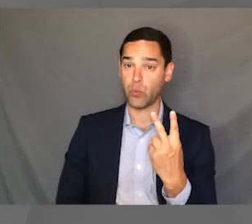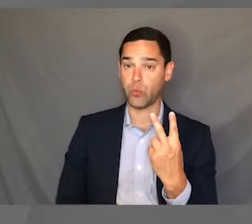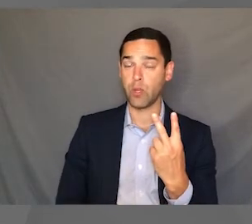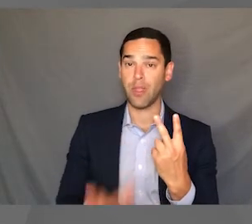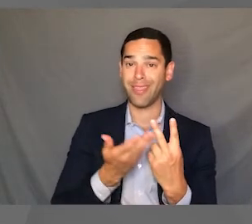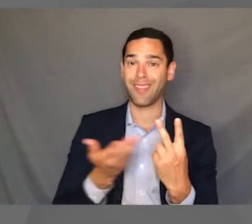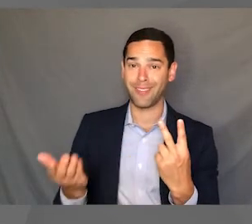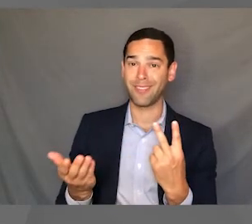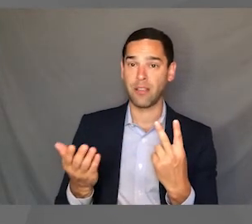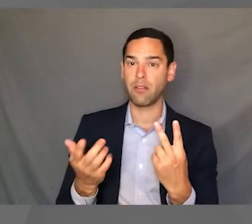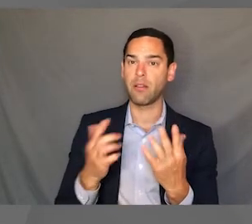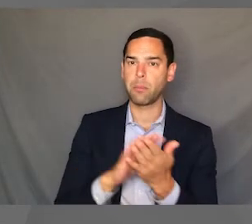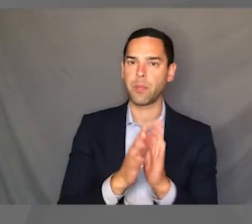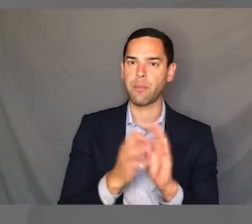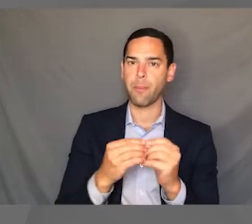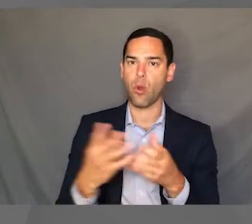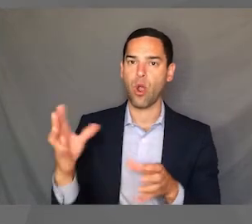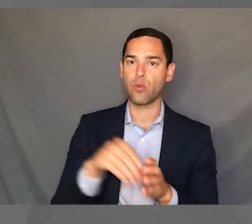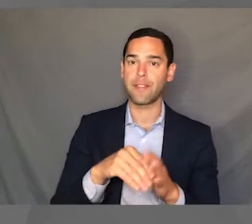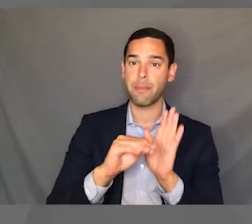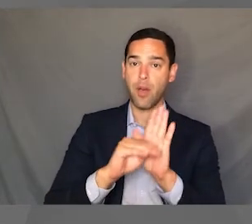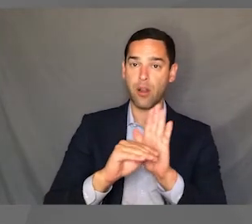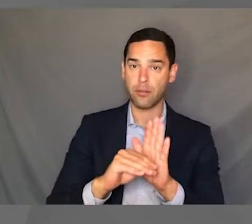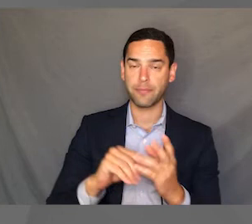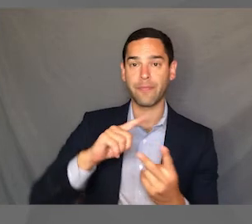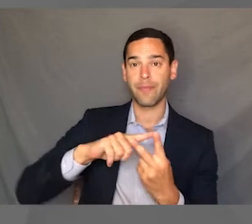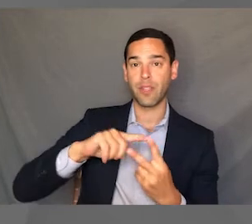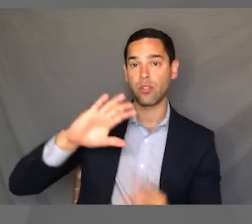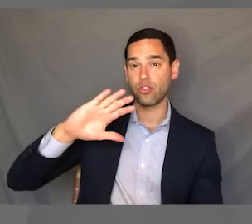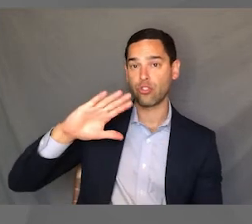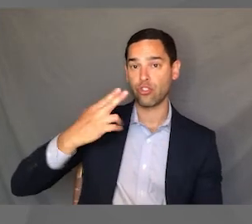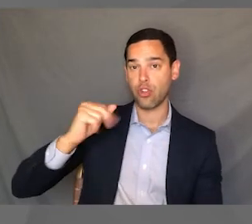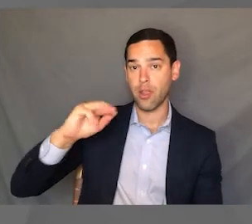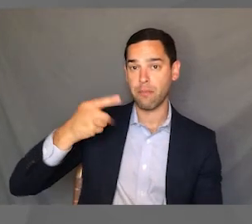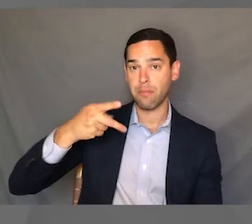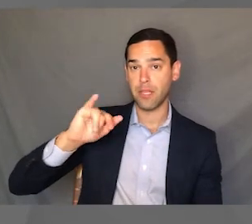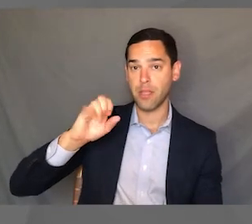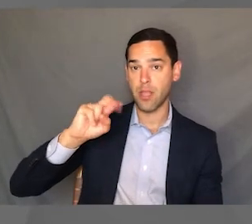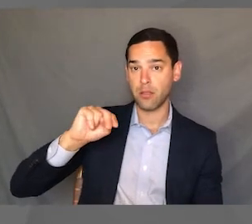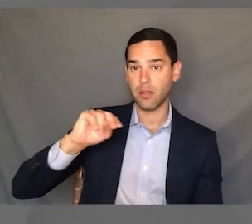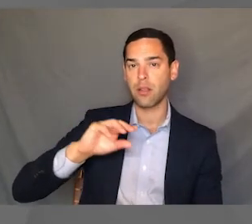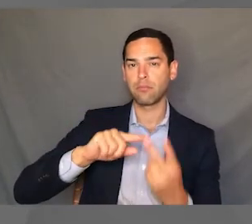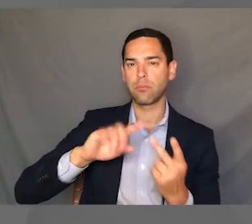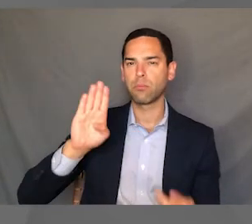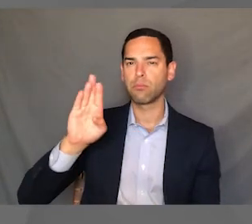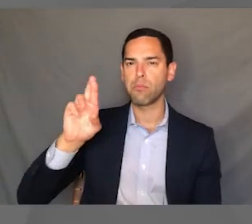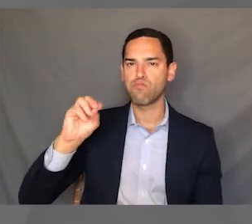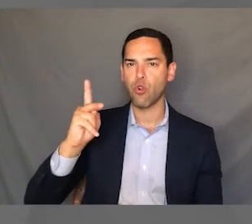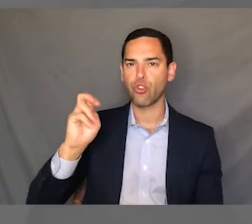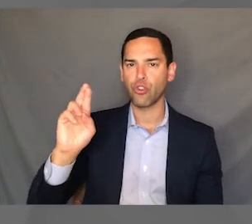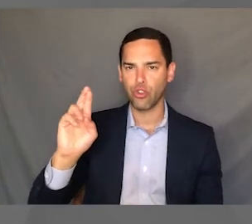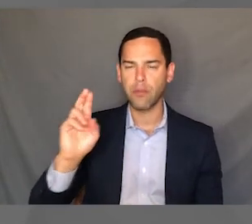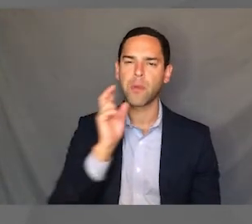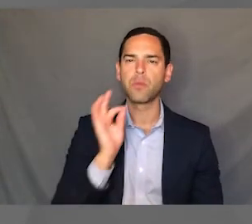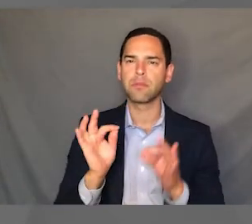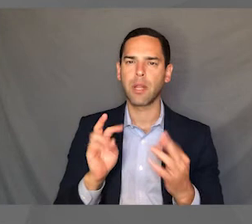create your inclusivity model: the idea of a champion and the idea of a broker. And I'll explain what those two things are.